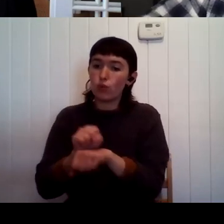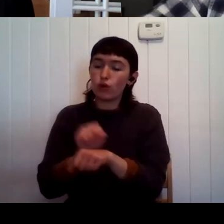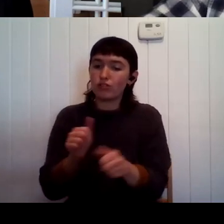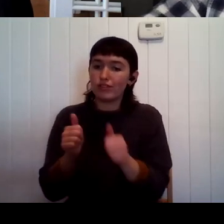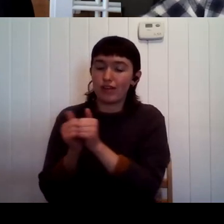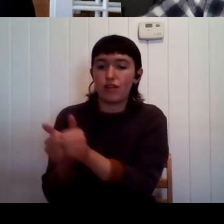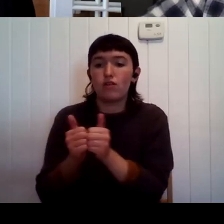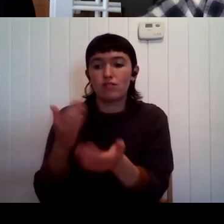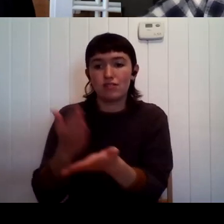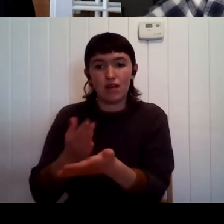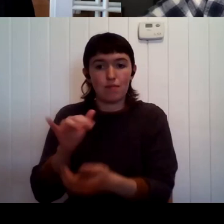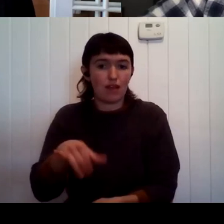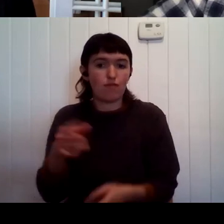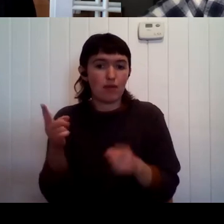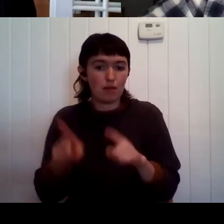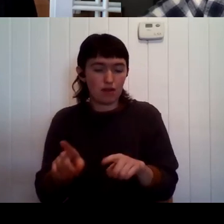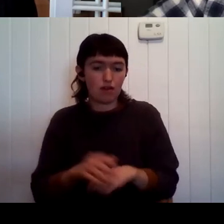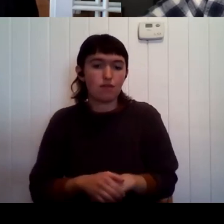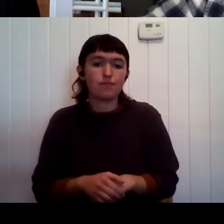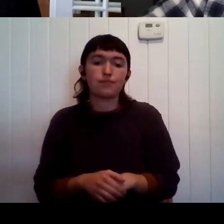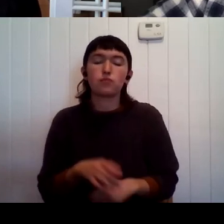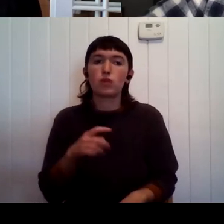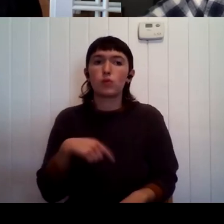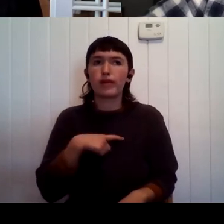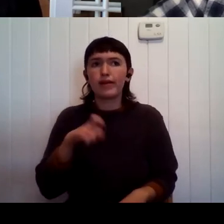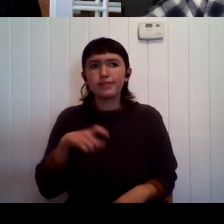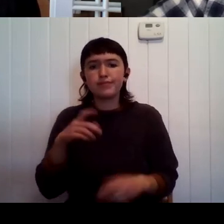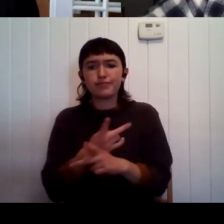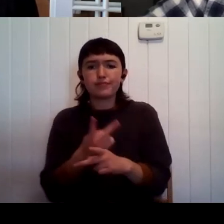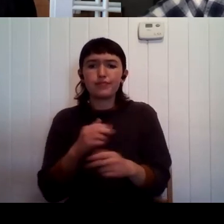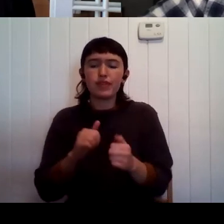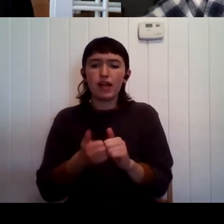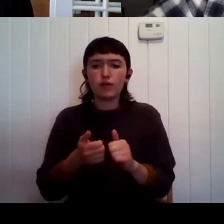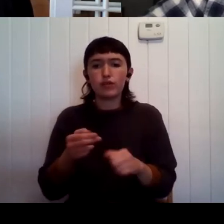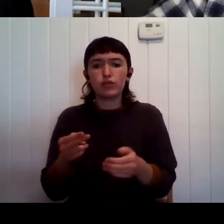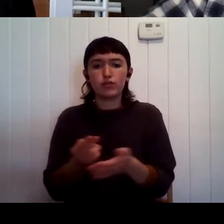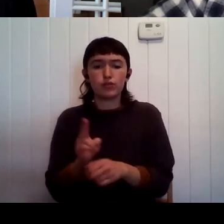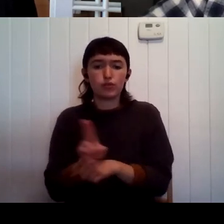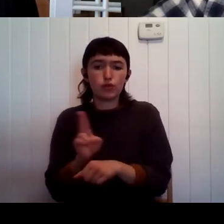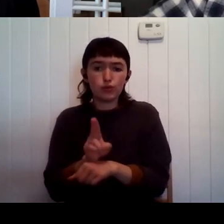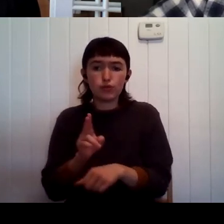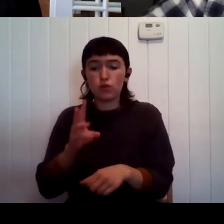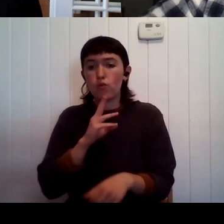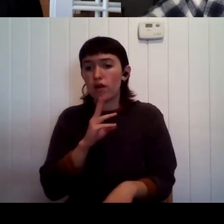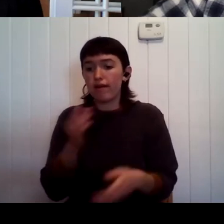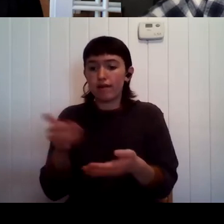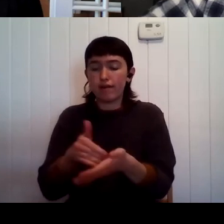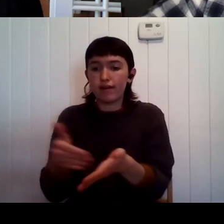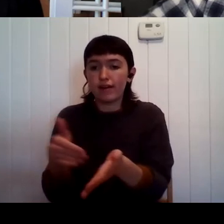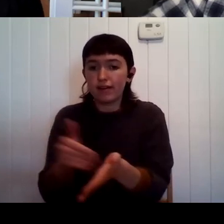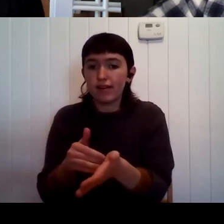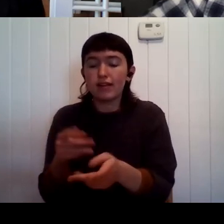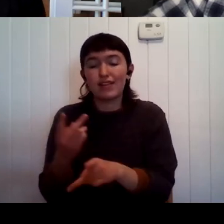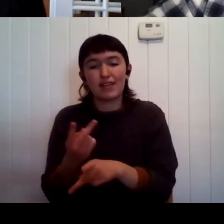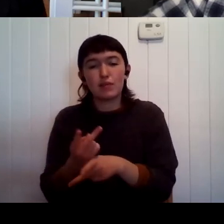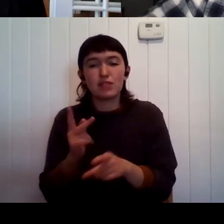out how can we recycle water in a way that keeps people and animals and the environment healthy.